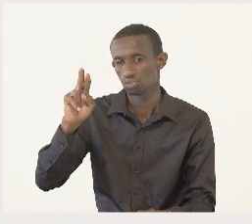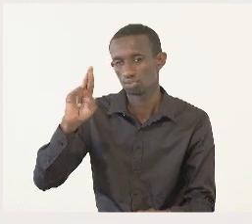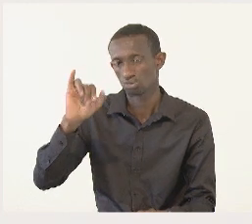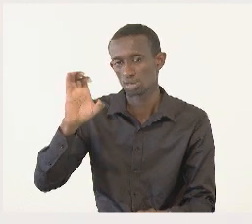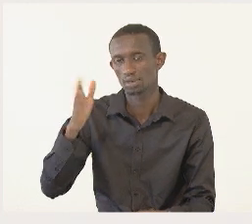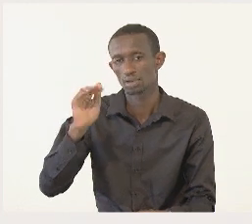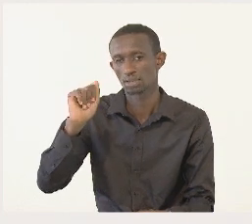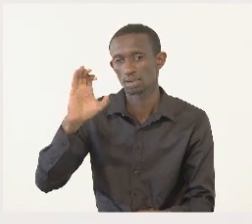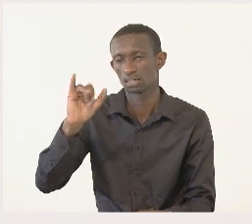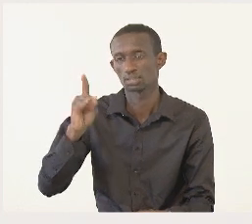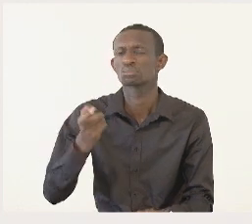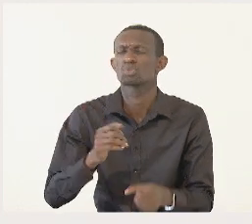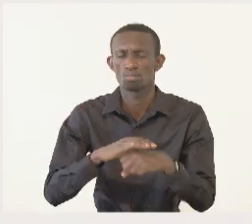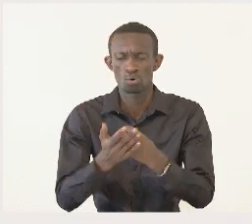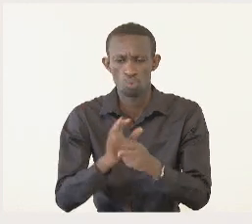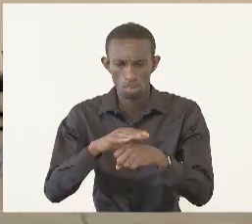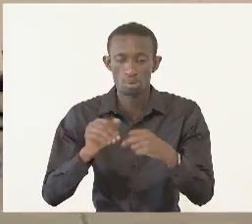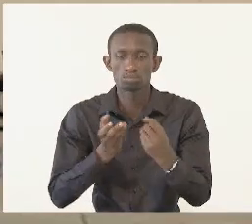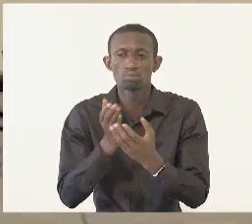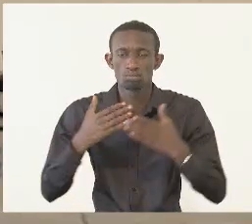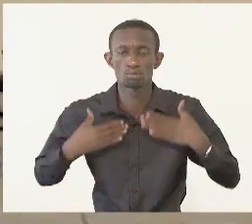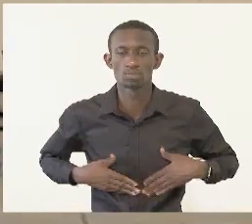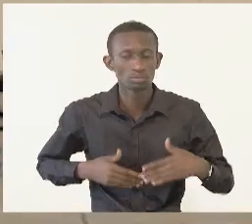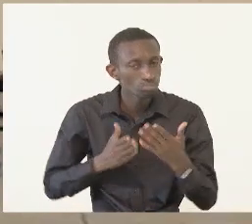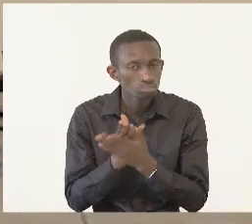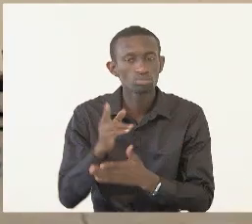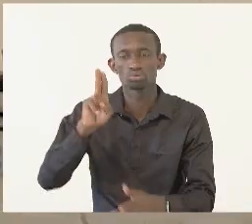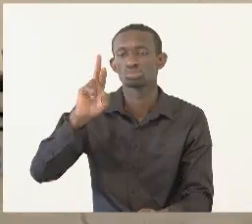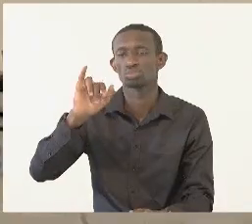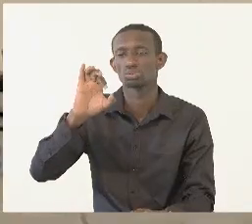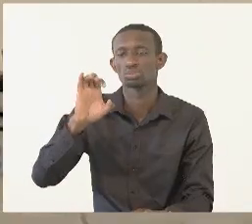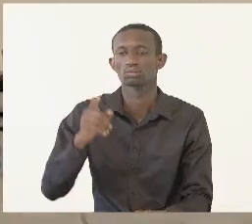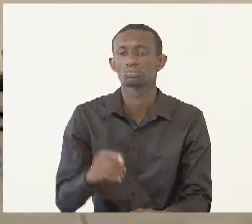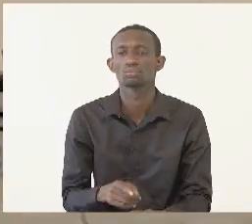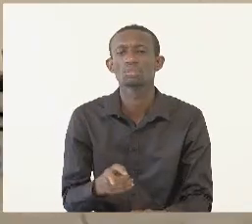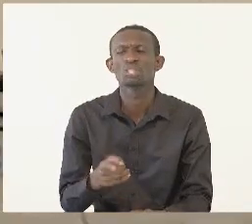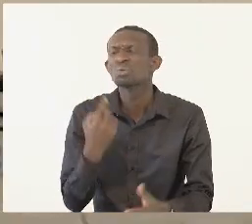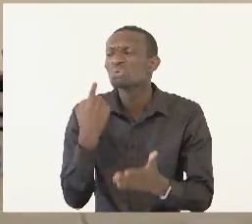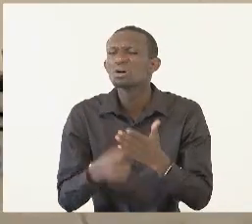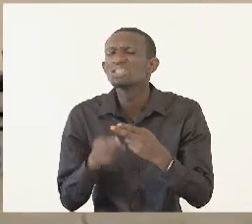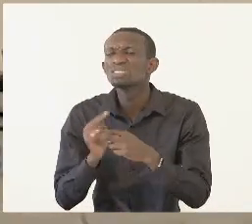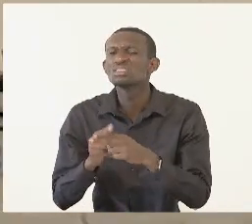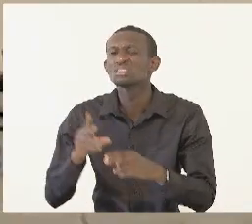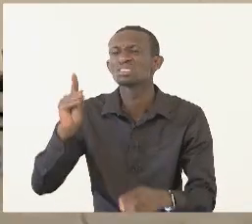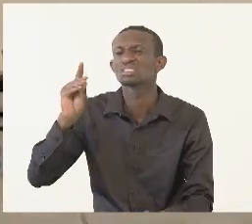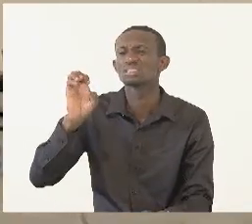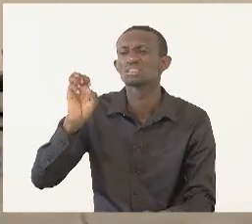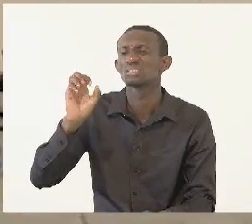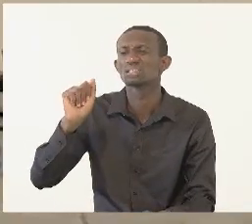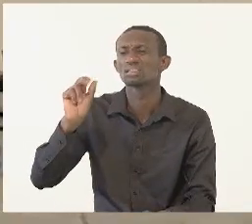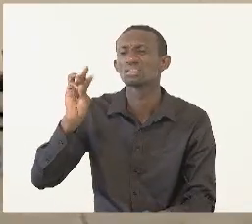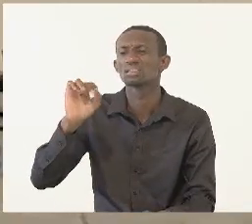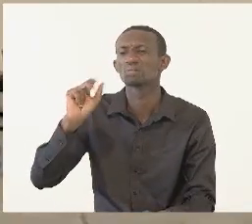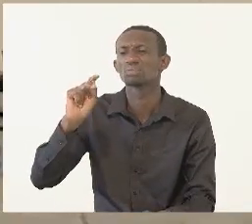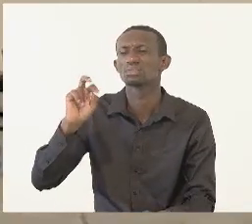through the urine, all right? So I was trying to mention about the process of what you call deamination, which is normally done by the liver as one